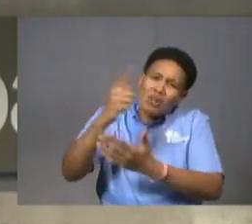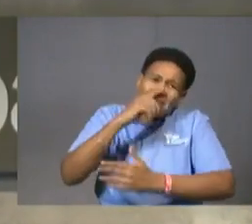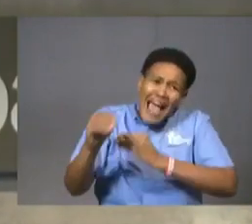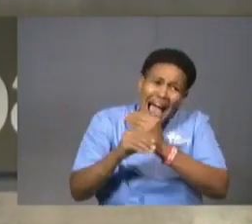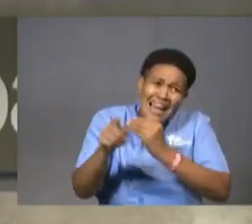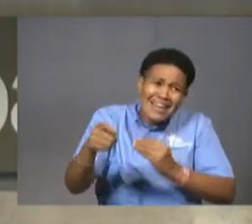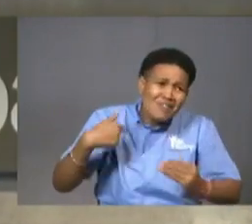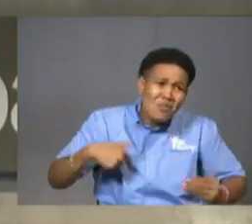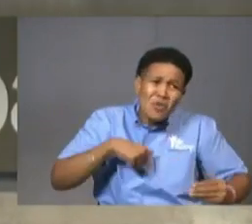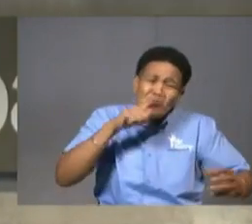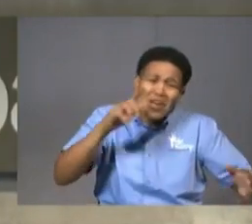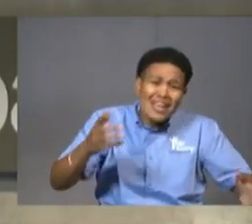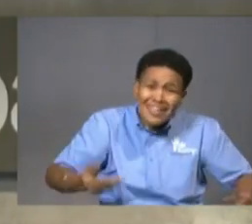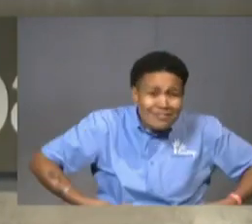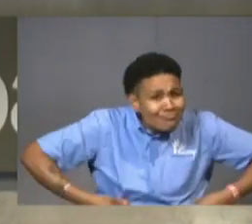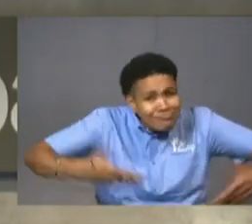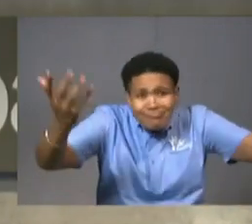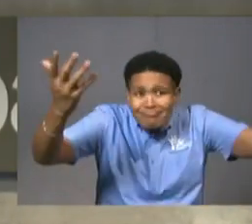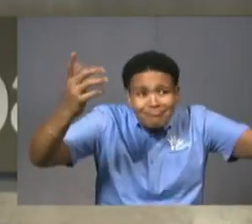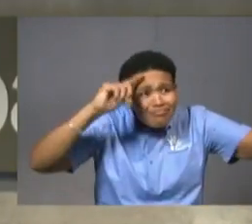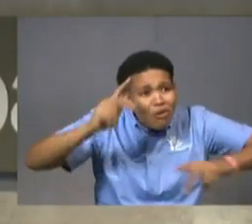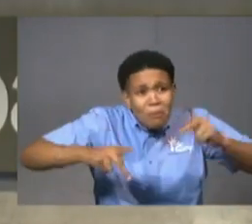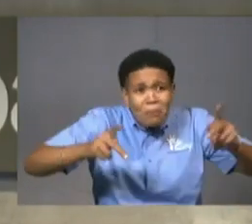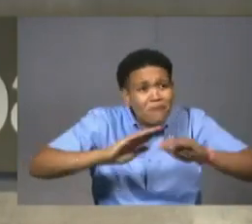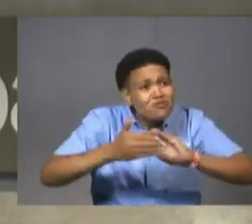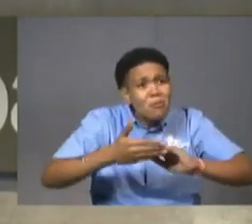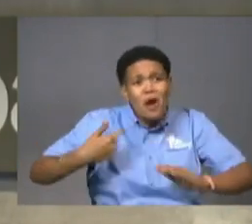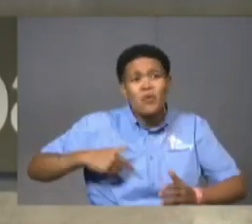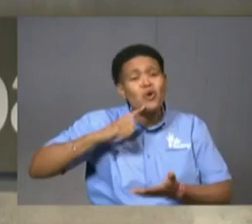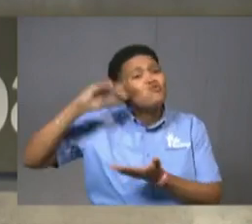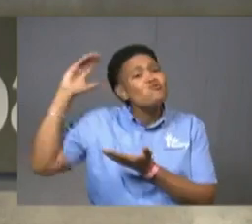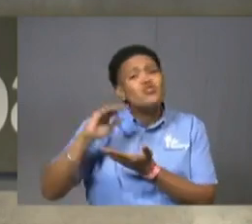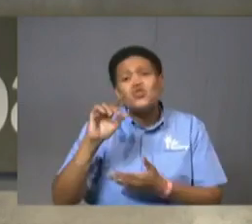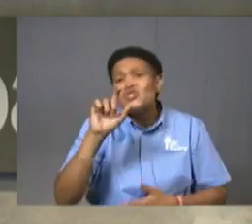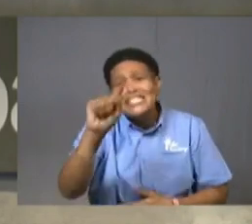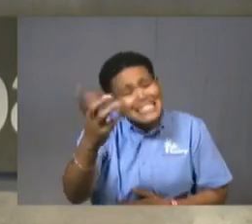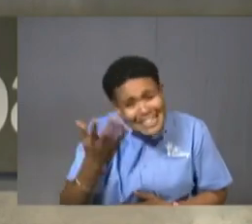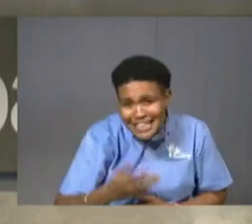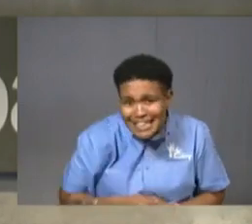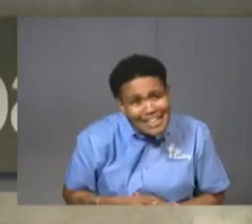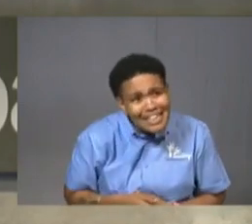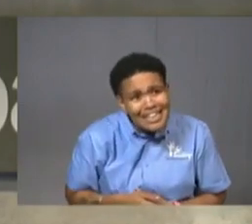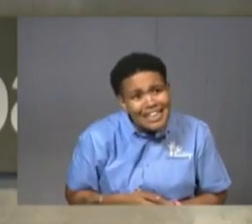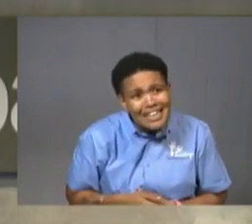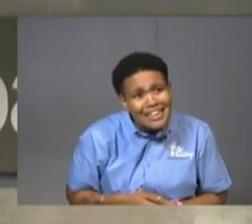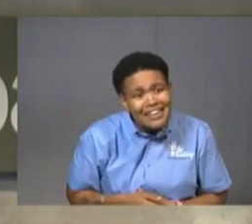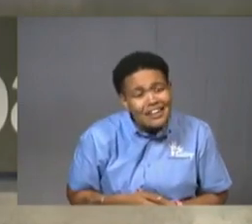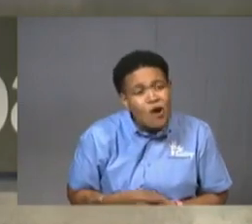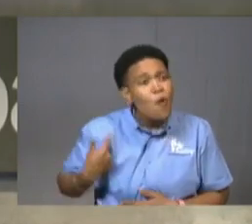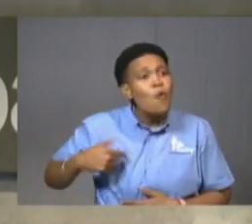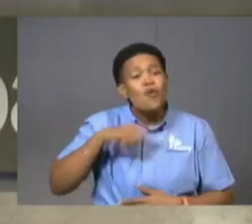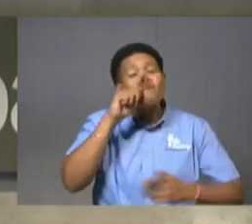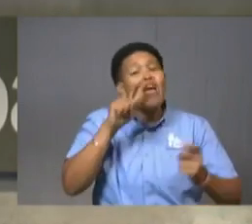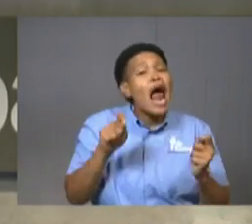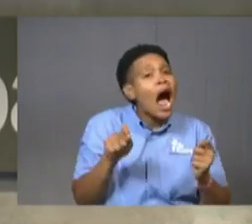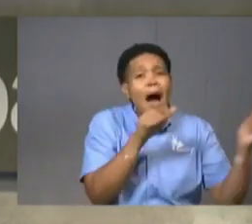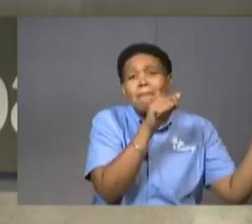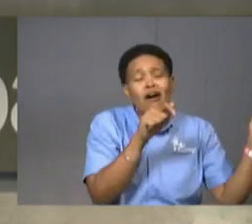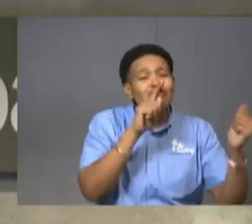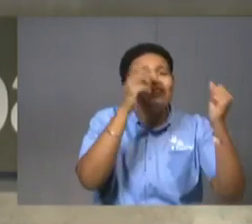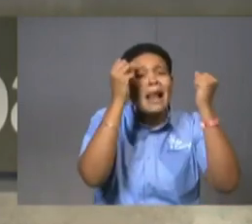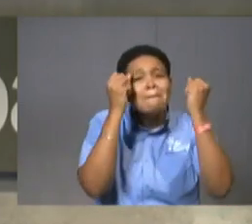that, we have delivered for the people of Jamaica. We reduced GCT. We abolished